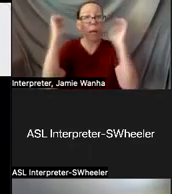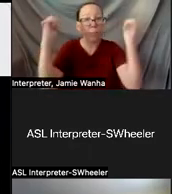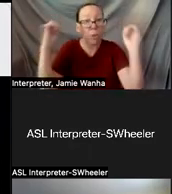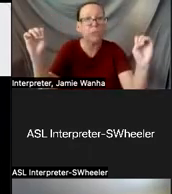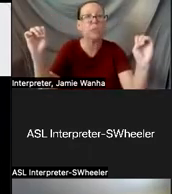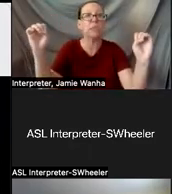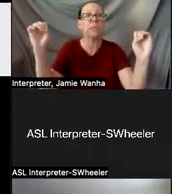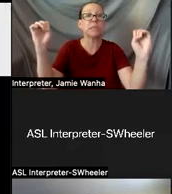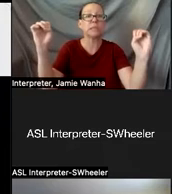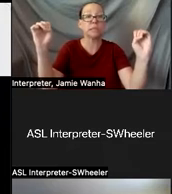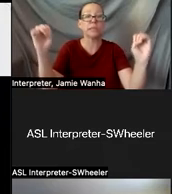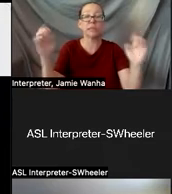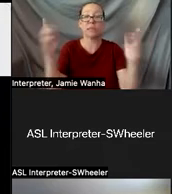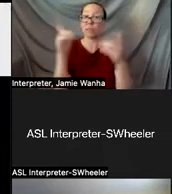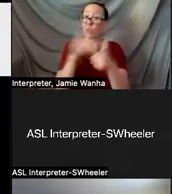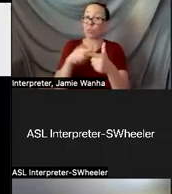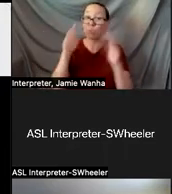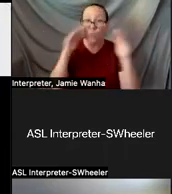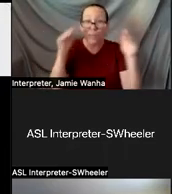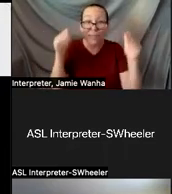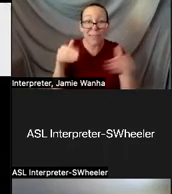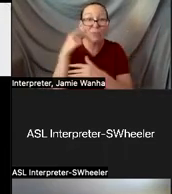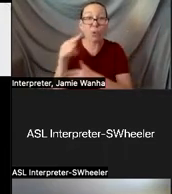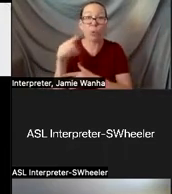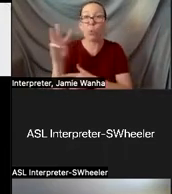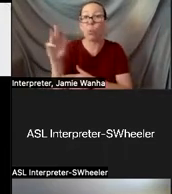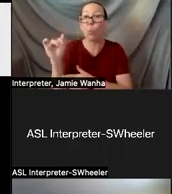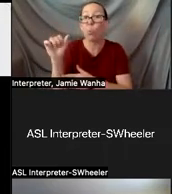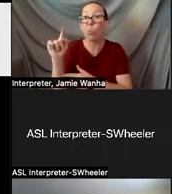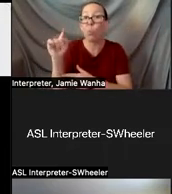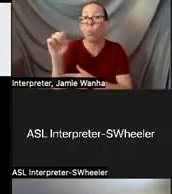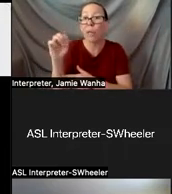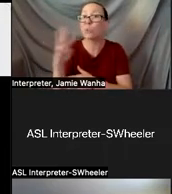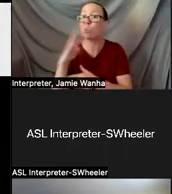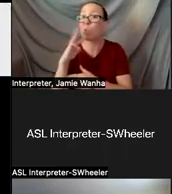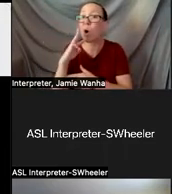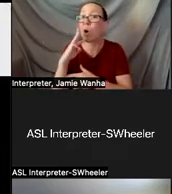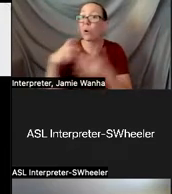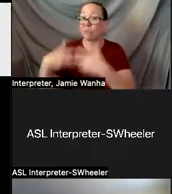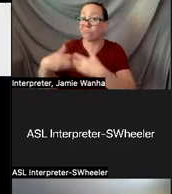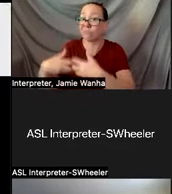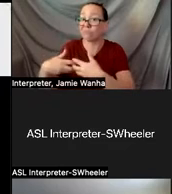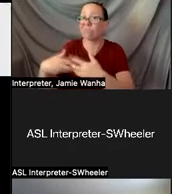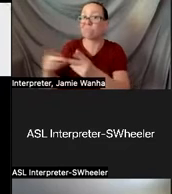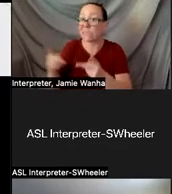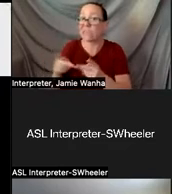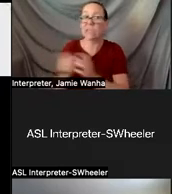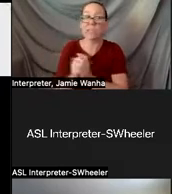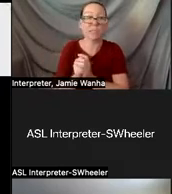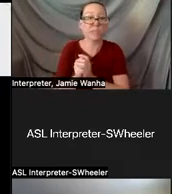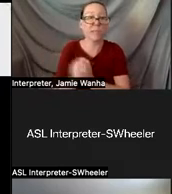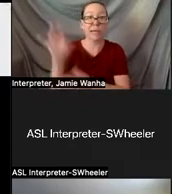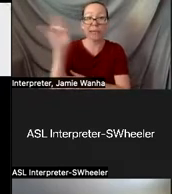to wastewater facilities. Next one, please. Water utilities prioritize investments to